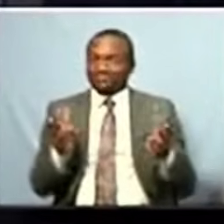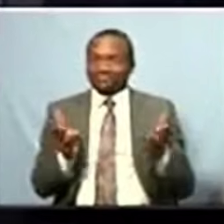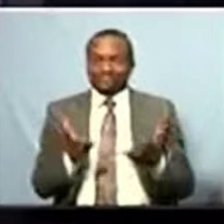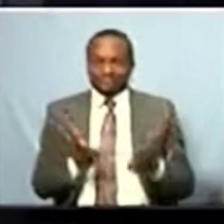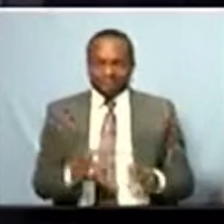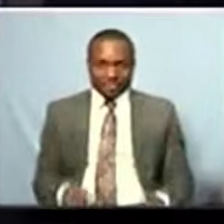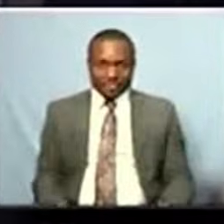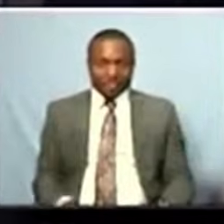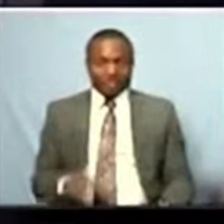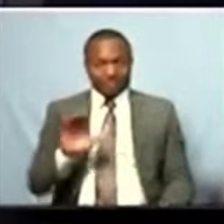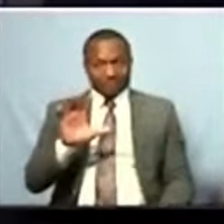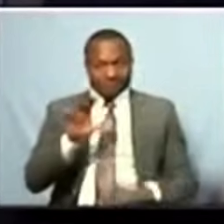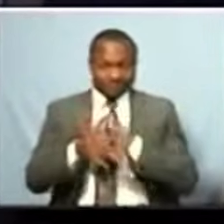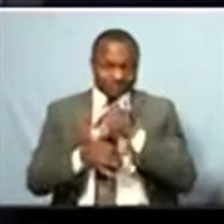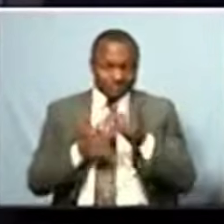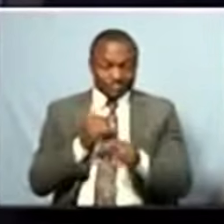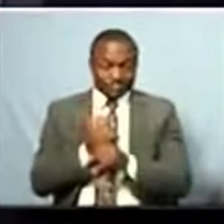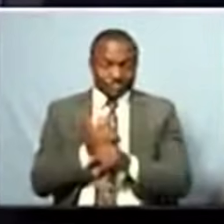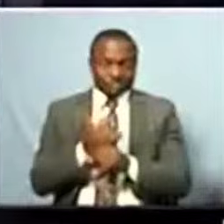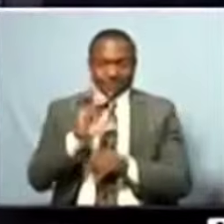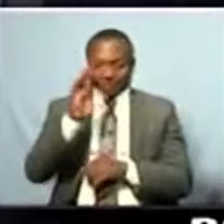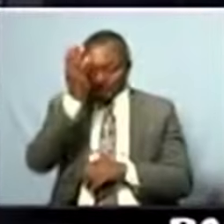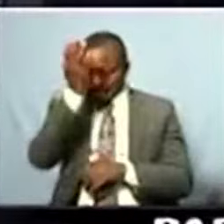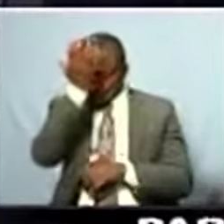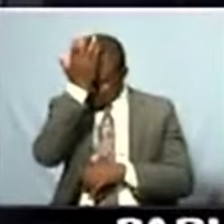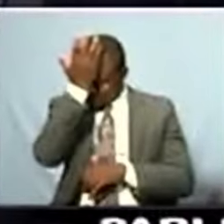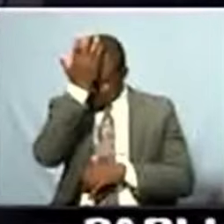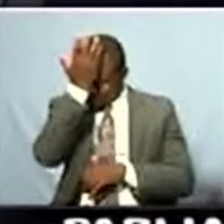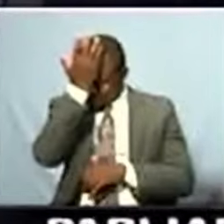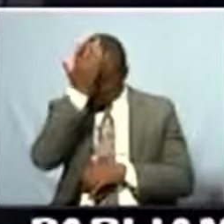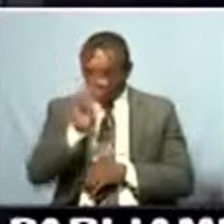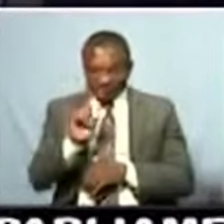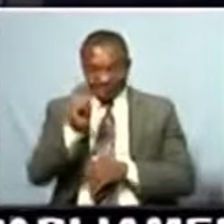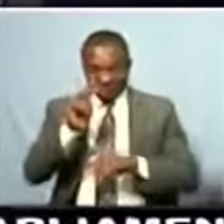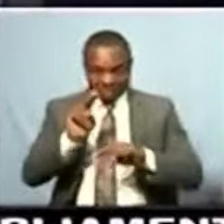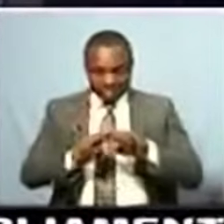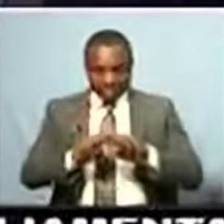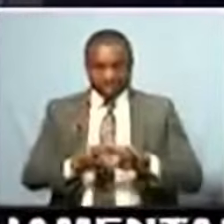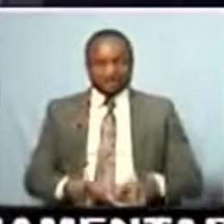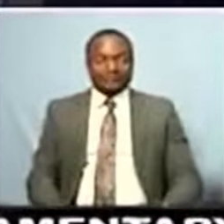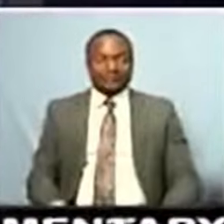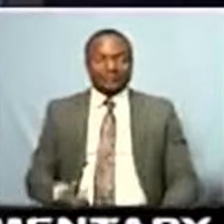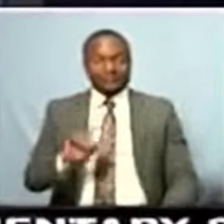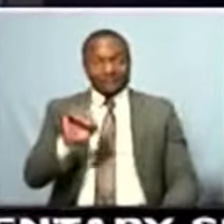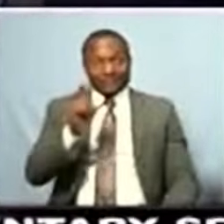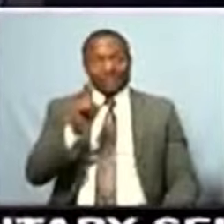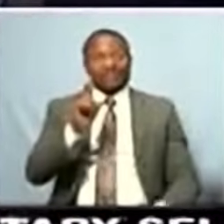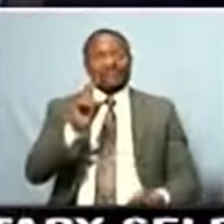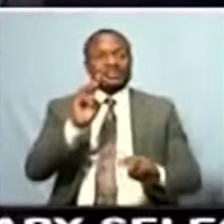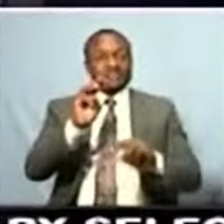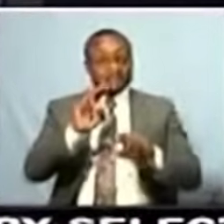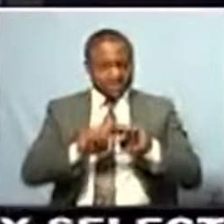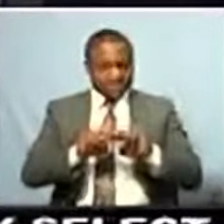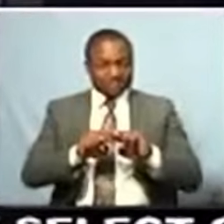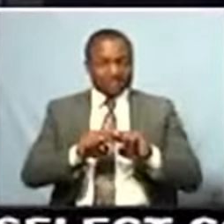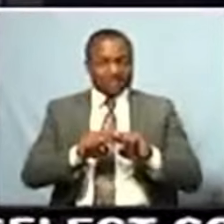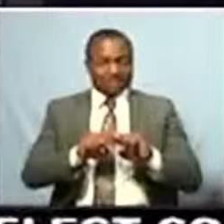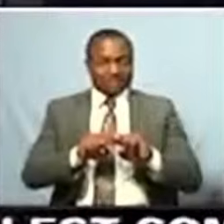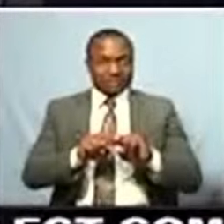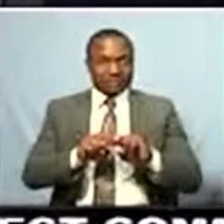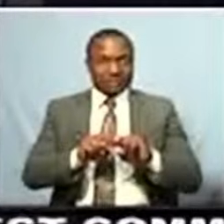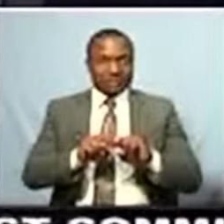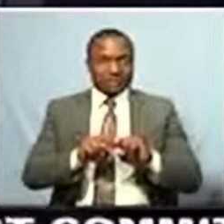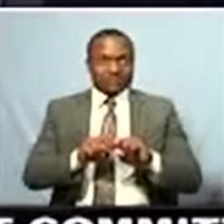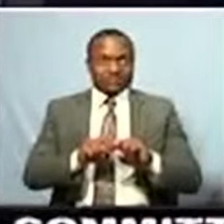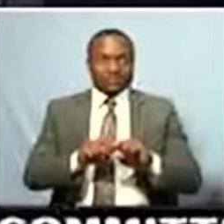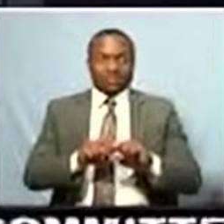the 5 years and the date of the first sitting. First sitting effectively knocks off from